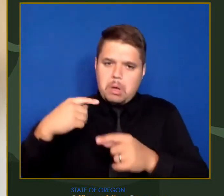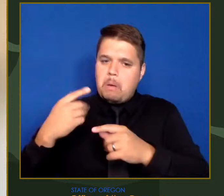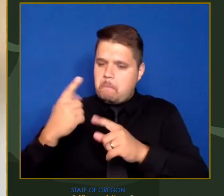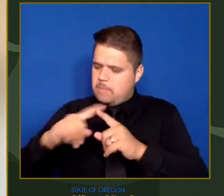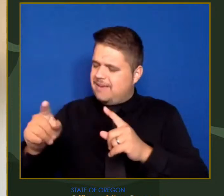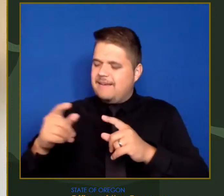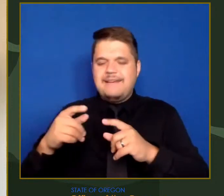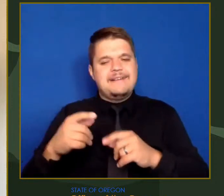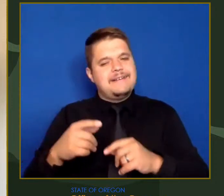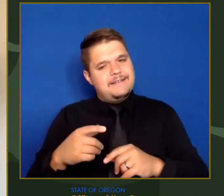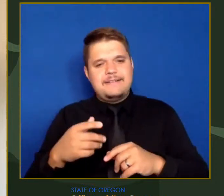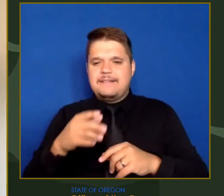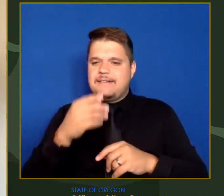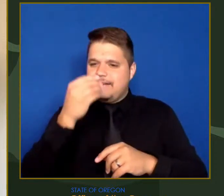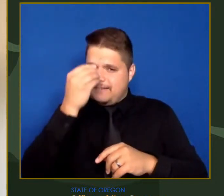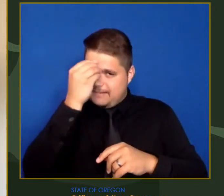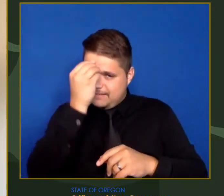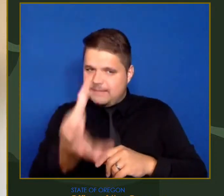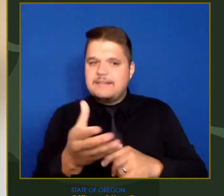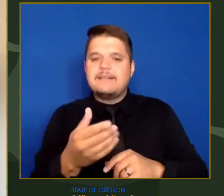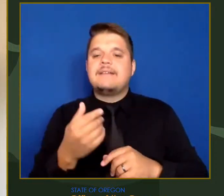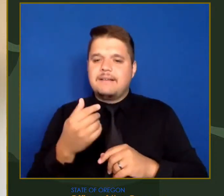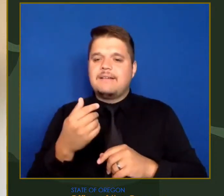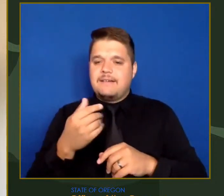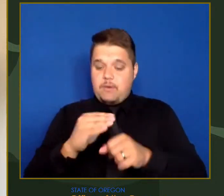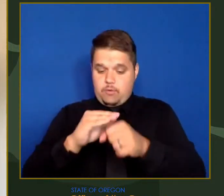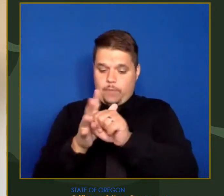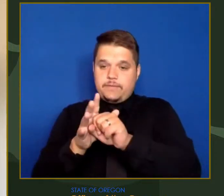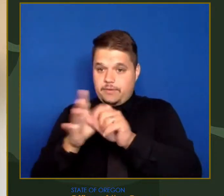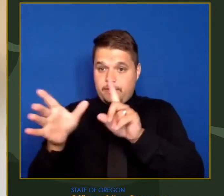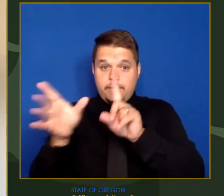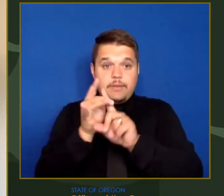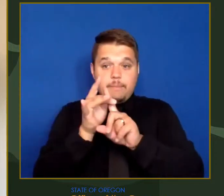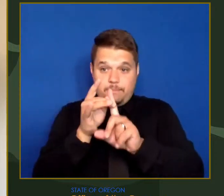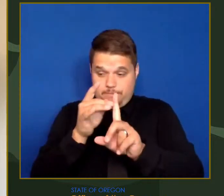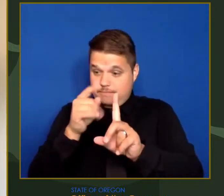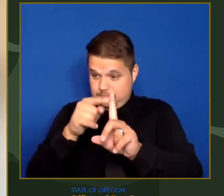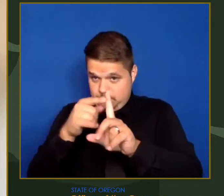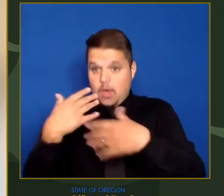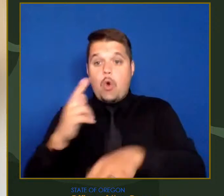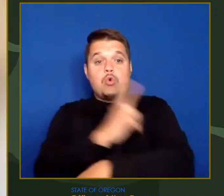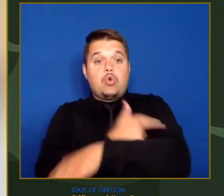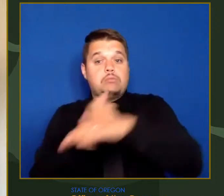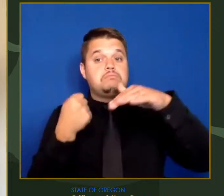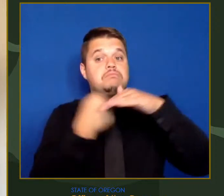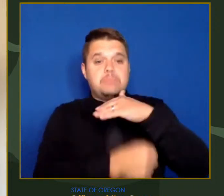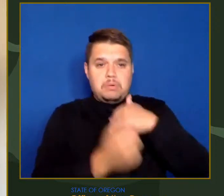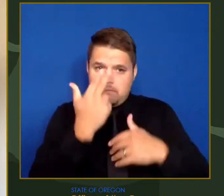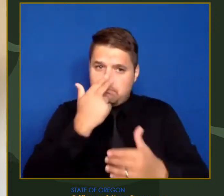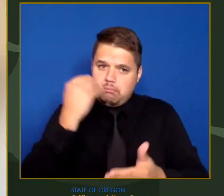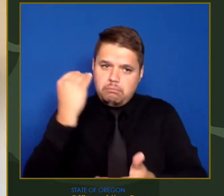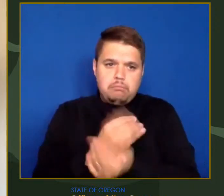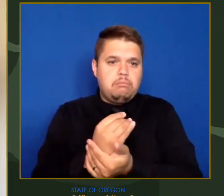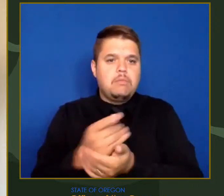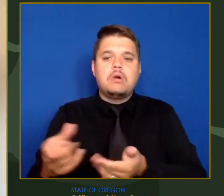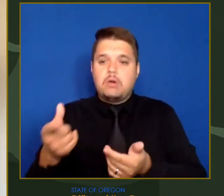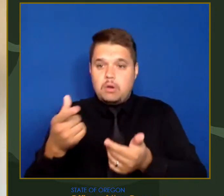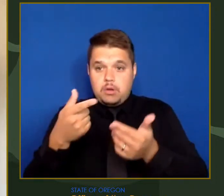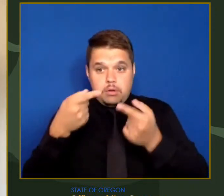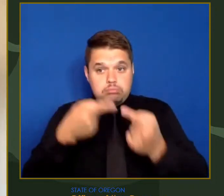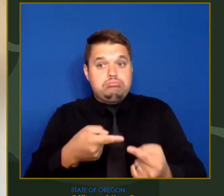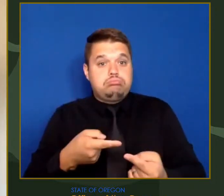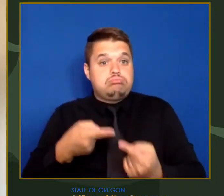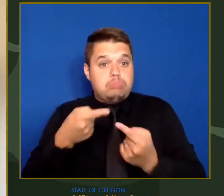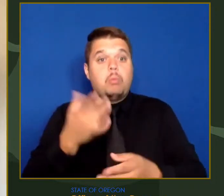really arduous journey for every patient. The length of stay is much higher for these patients.